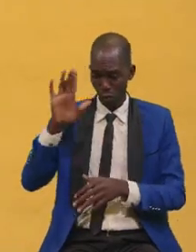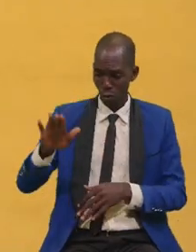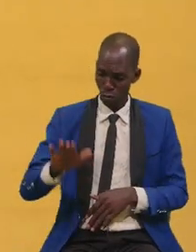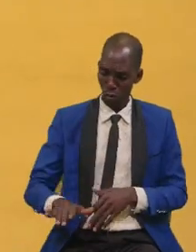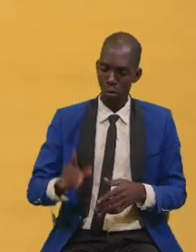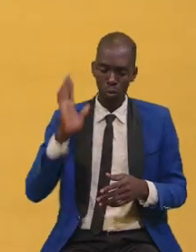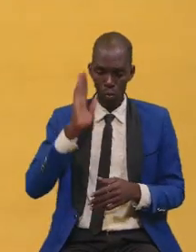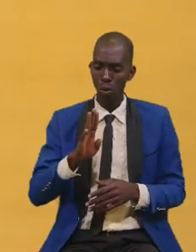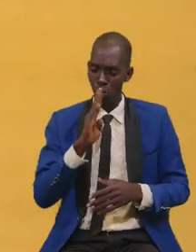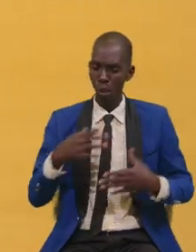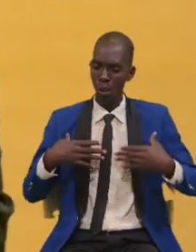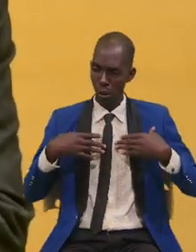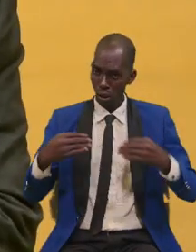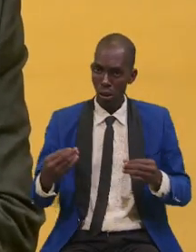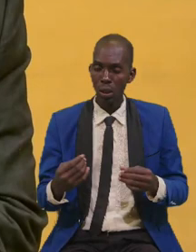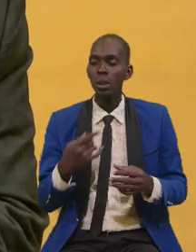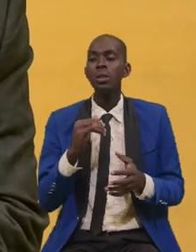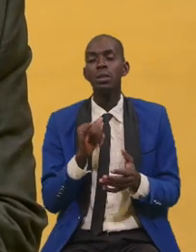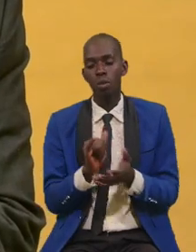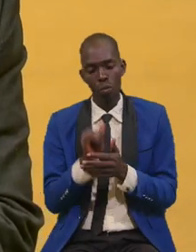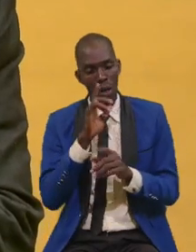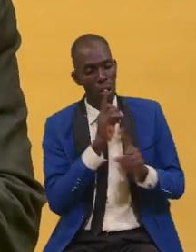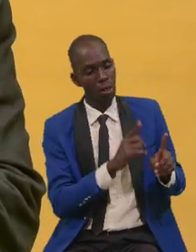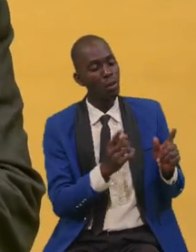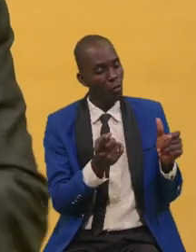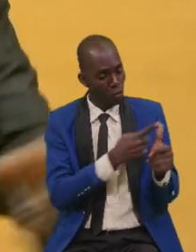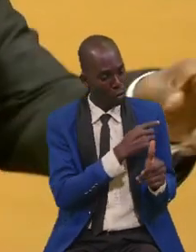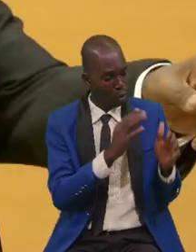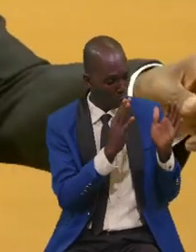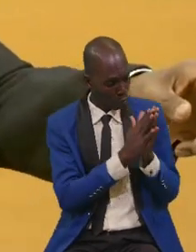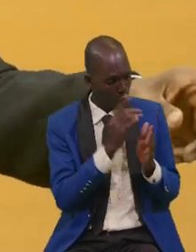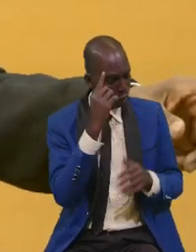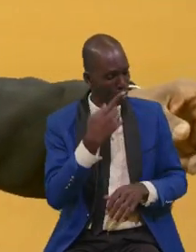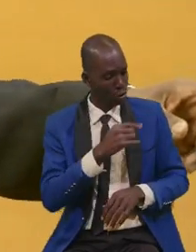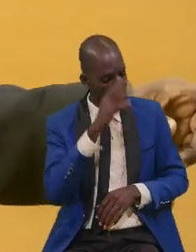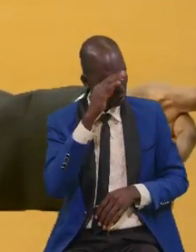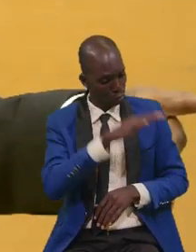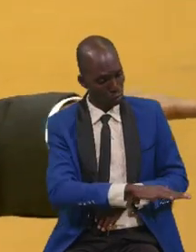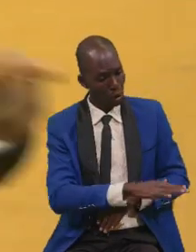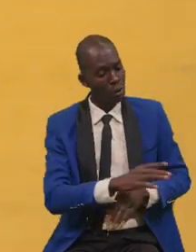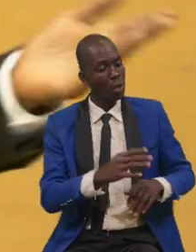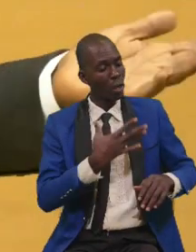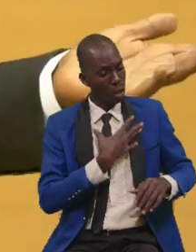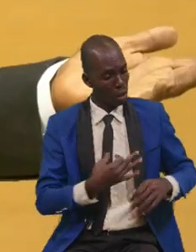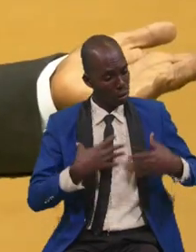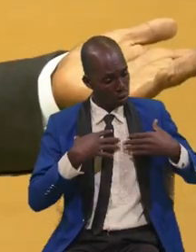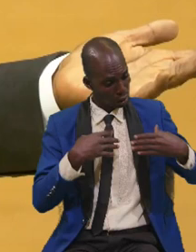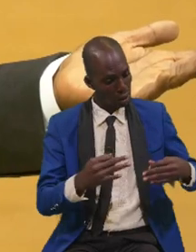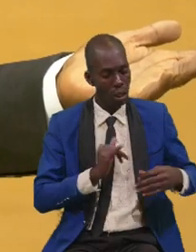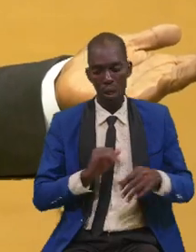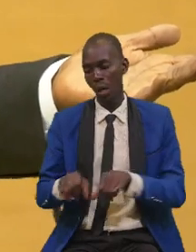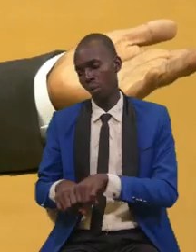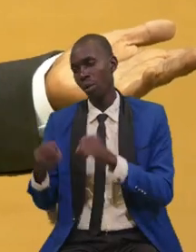up. She said, pray for my child first, and then I will break the pot. What if I break